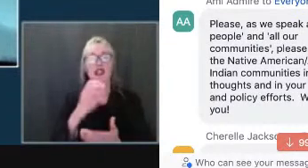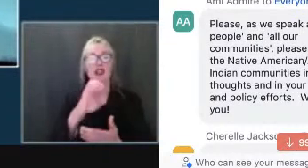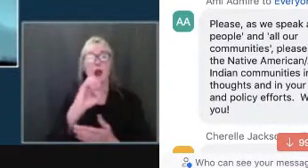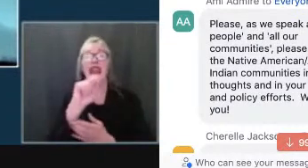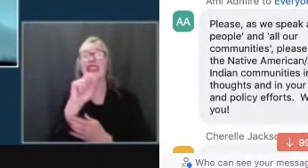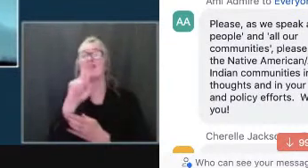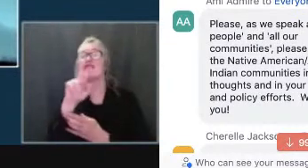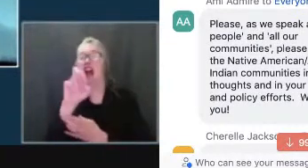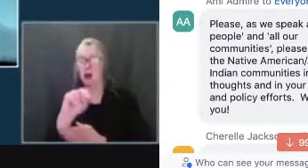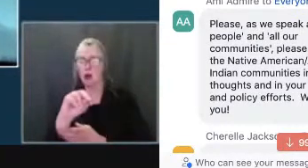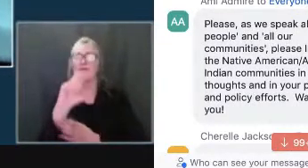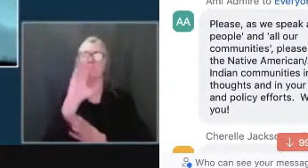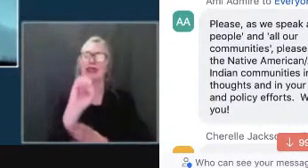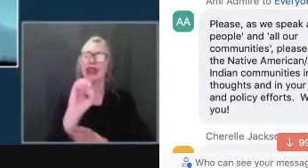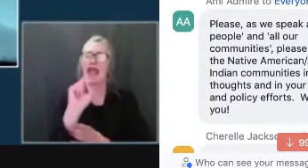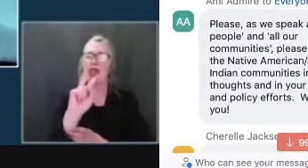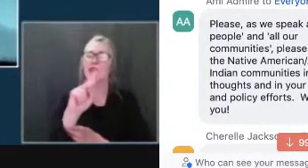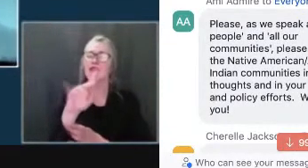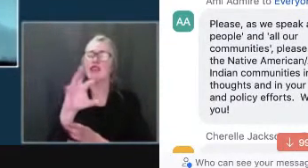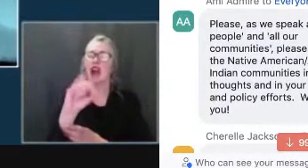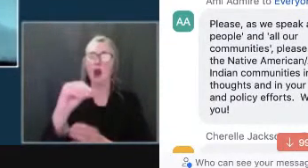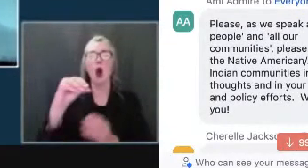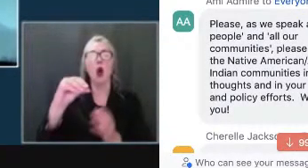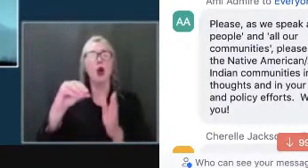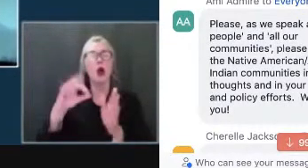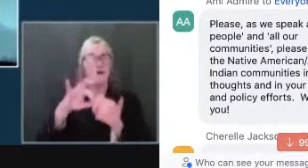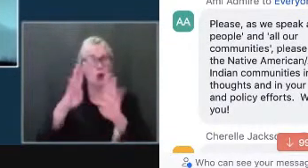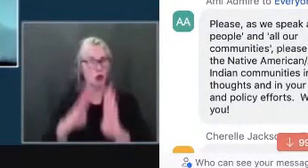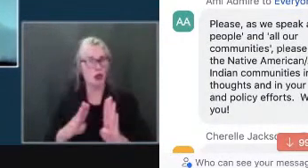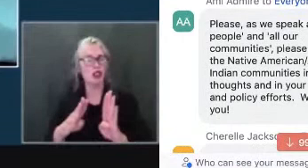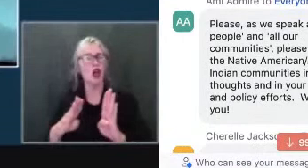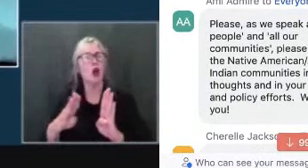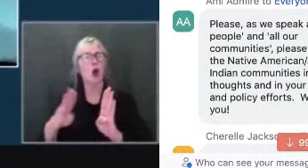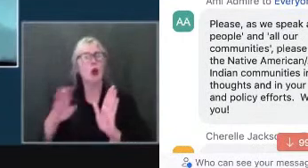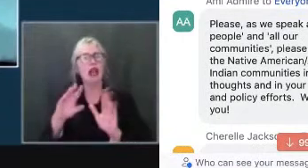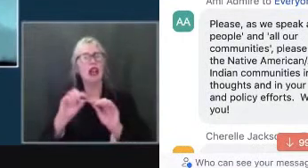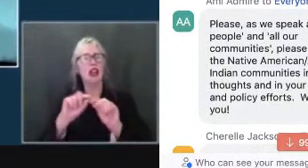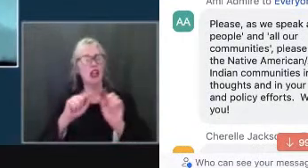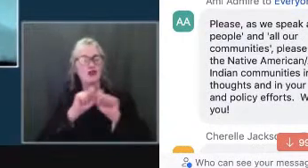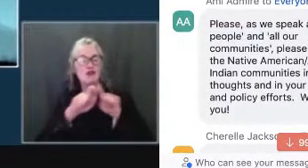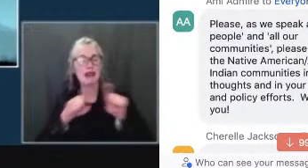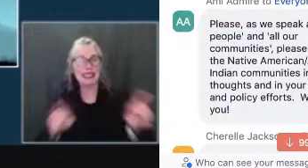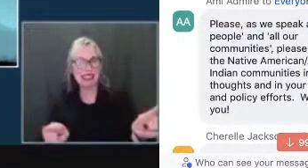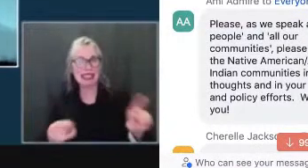environmental scorecard in a couple of weeks. And we have a number of Democrats in the legislature who are